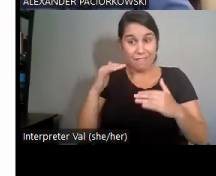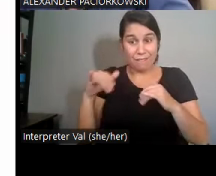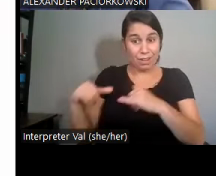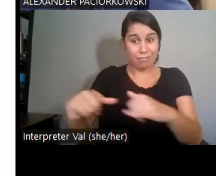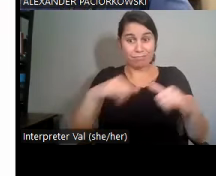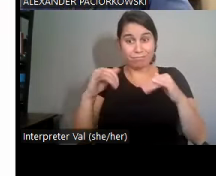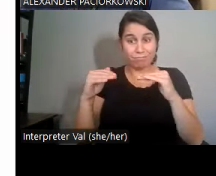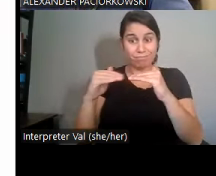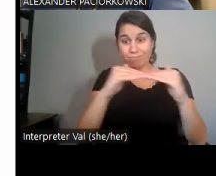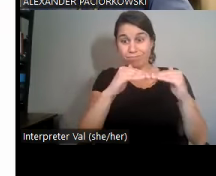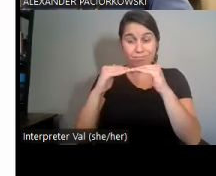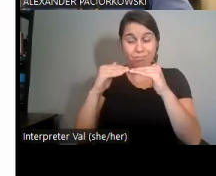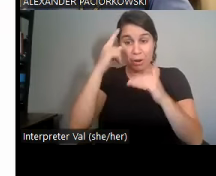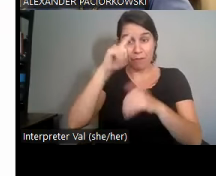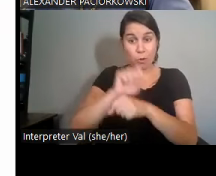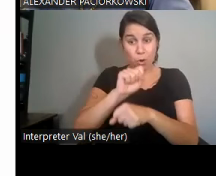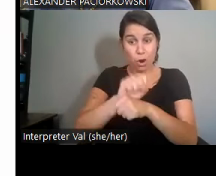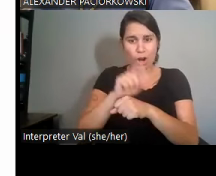around.